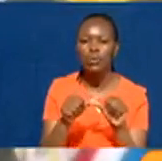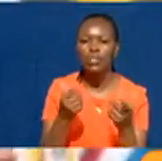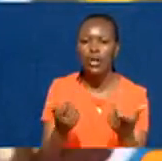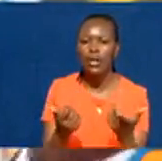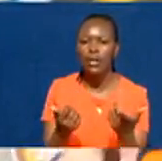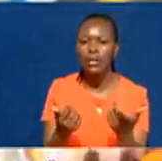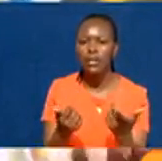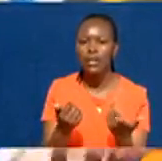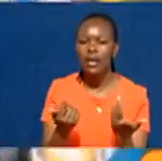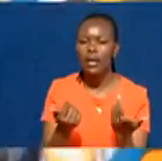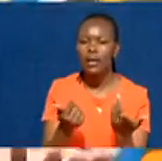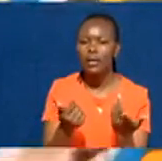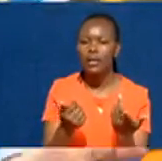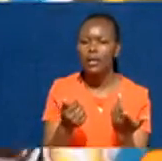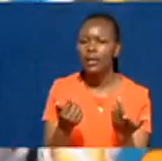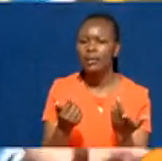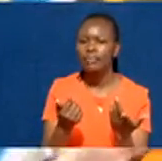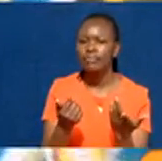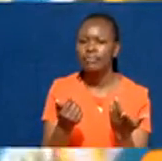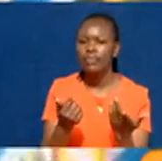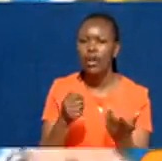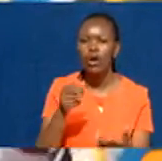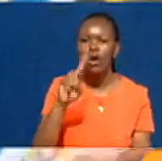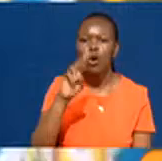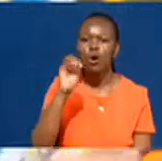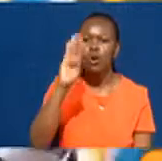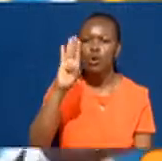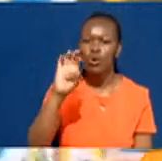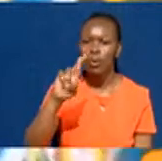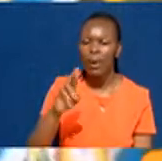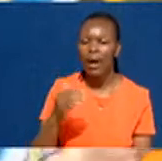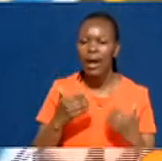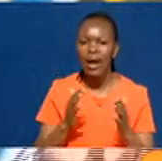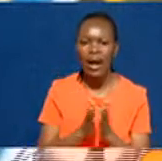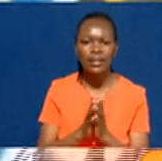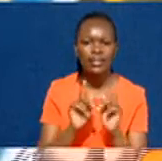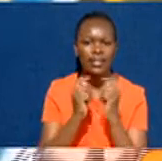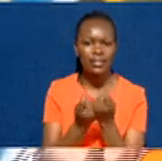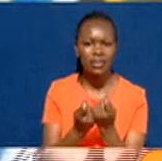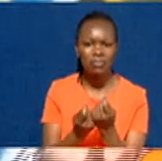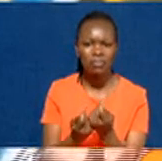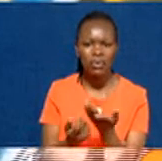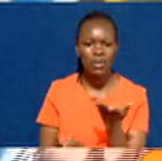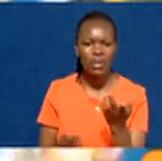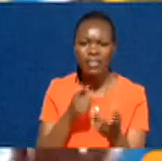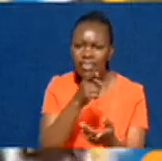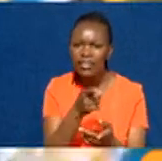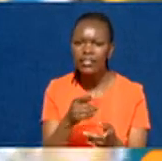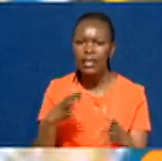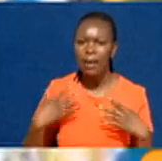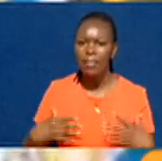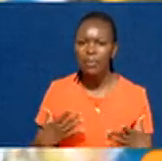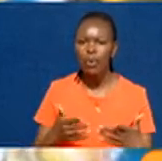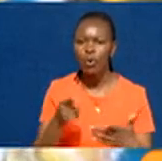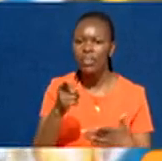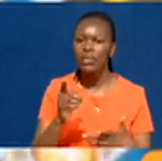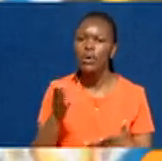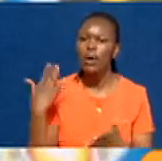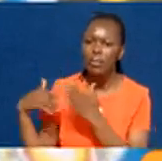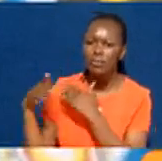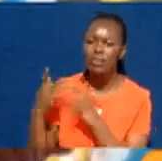Ali Roba and his team. Ali Roba and his team are members of Jubilee. We were together. Or Kiraitu Murungi, for that